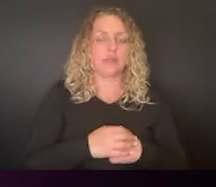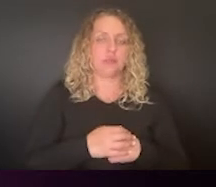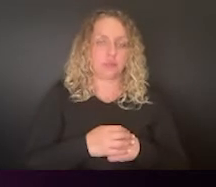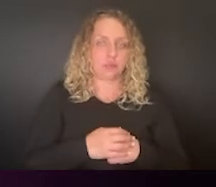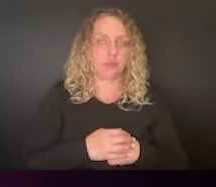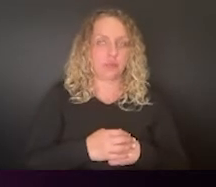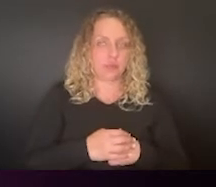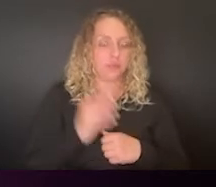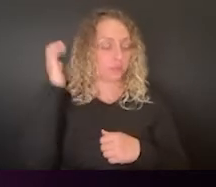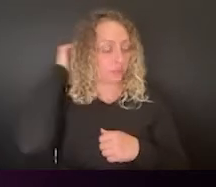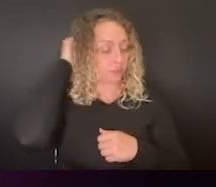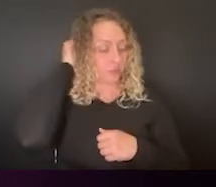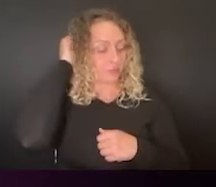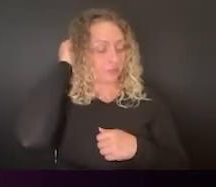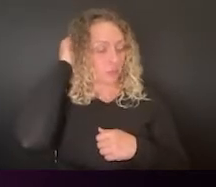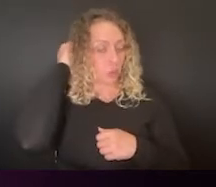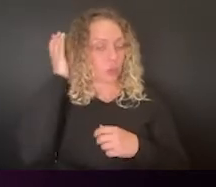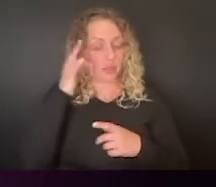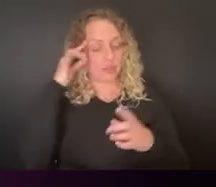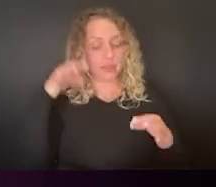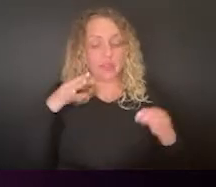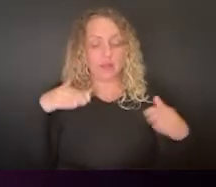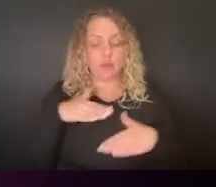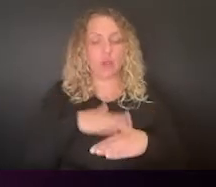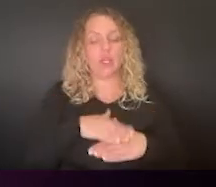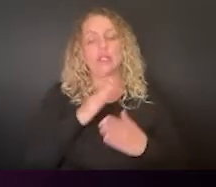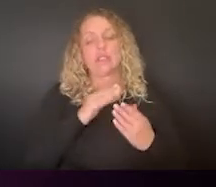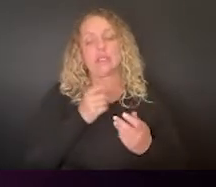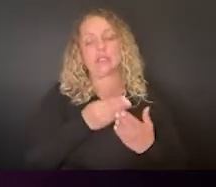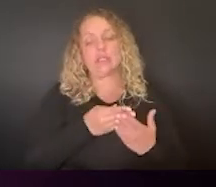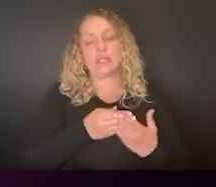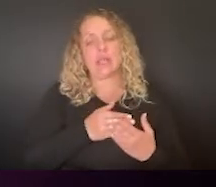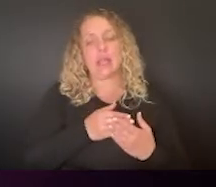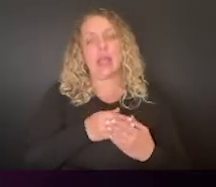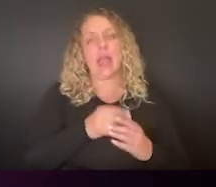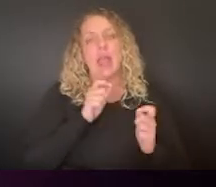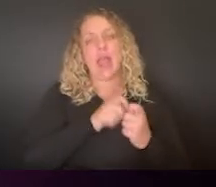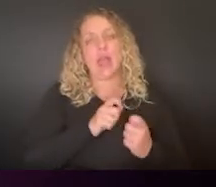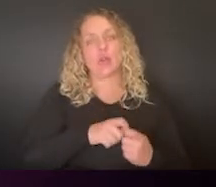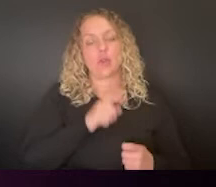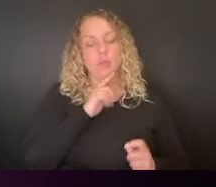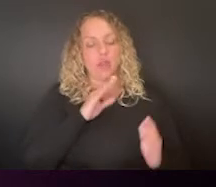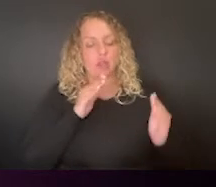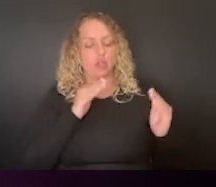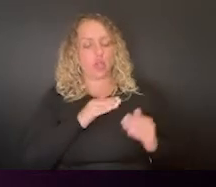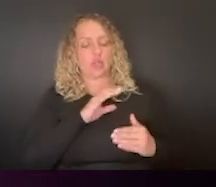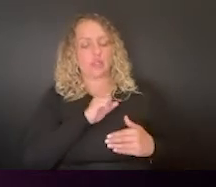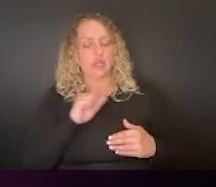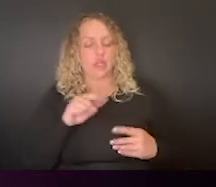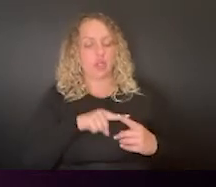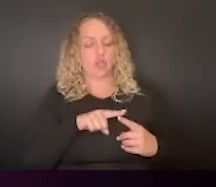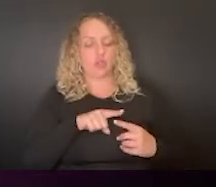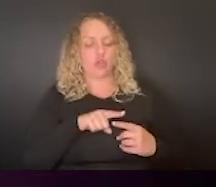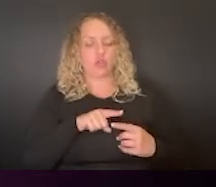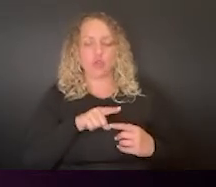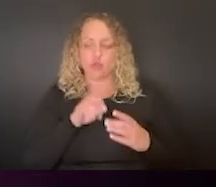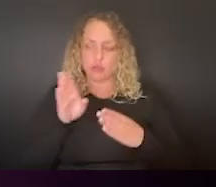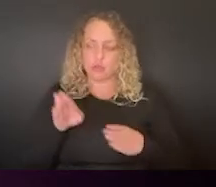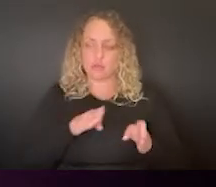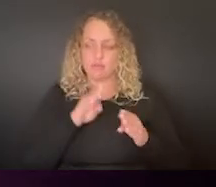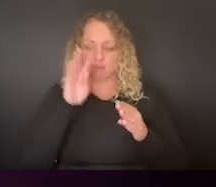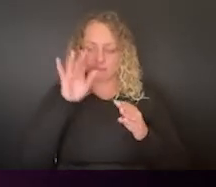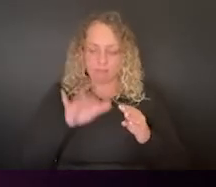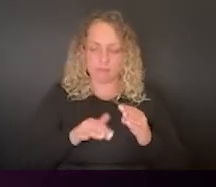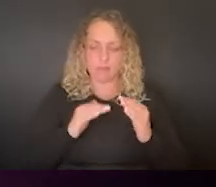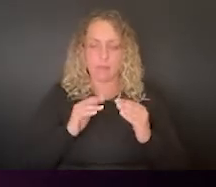our application level tokens, because those were used heavily. We chose to focus on using